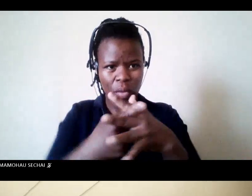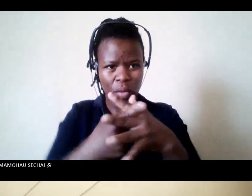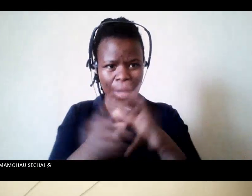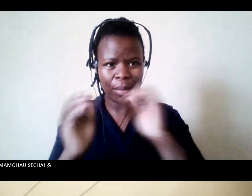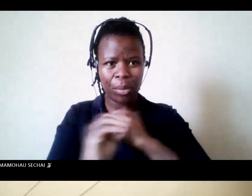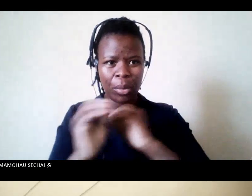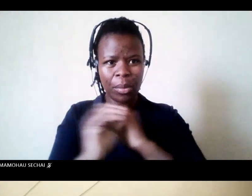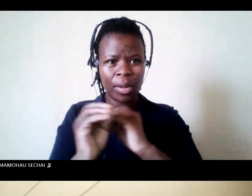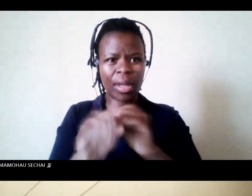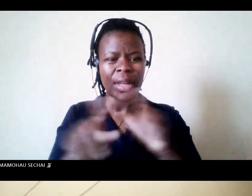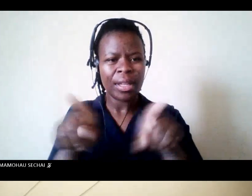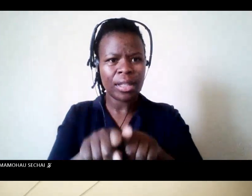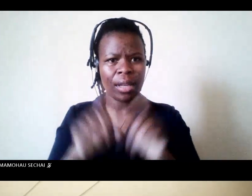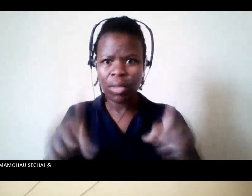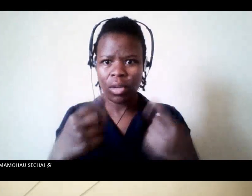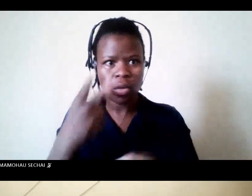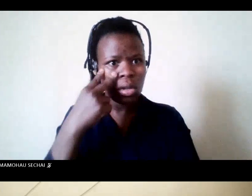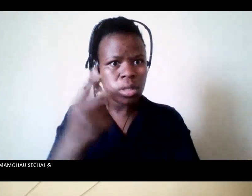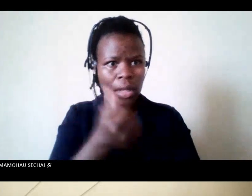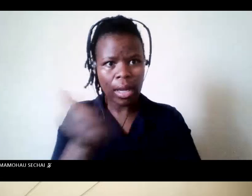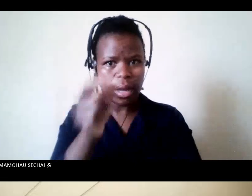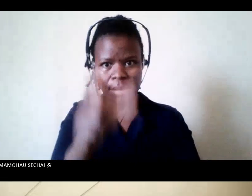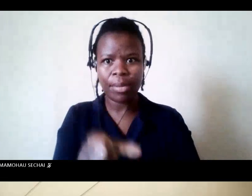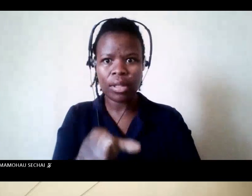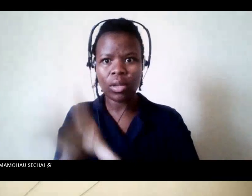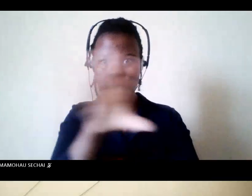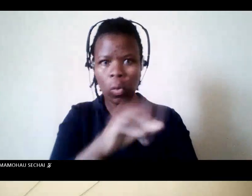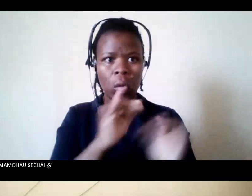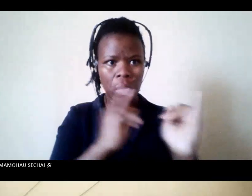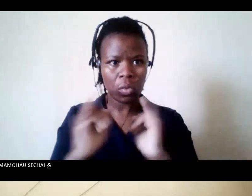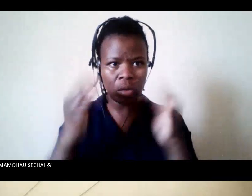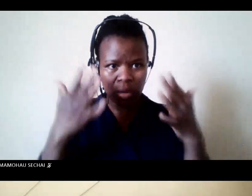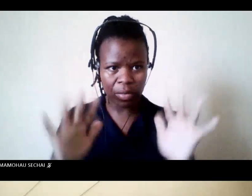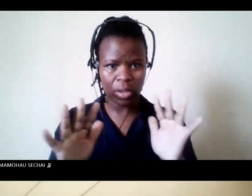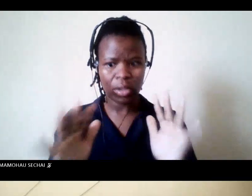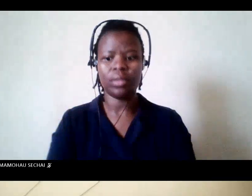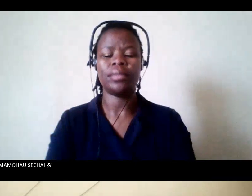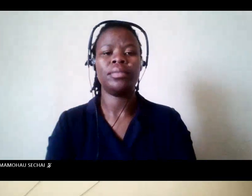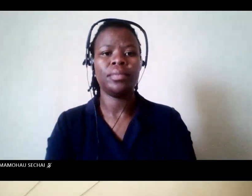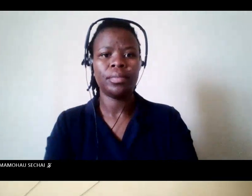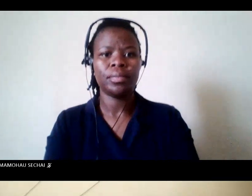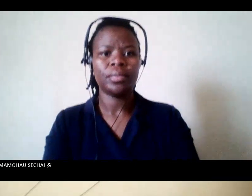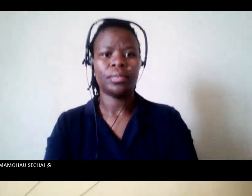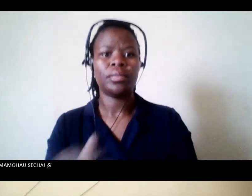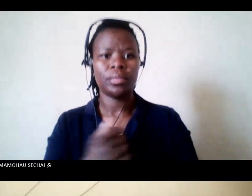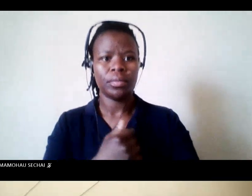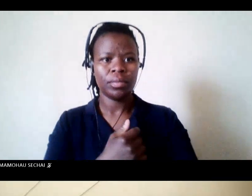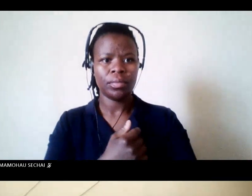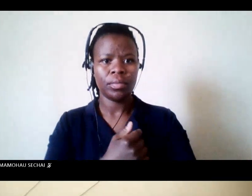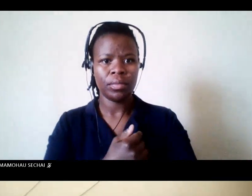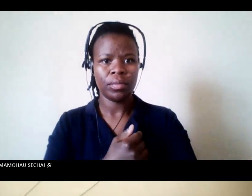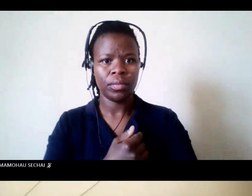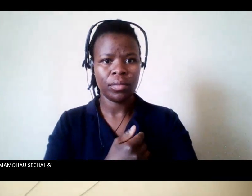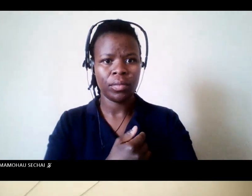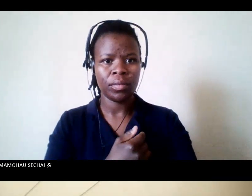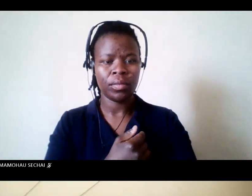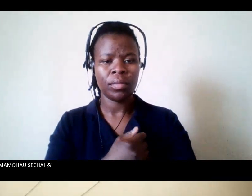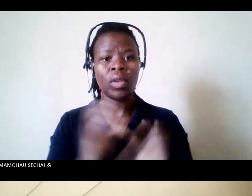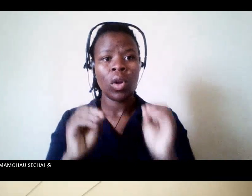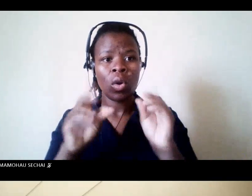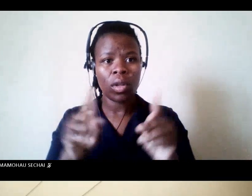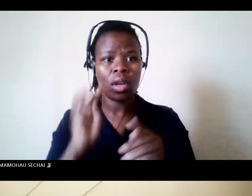see anyone hasn't gone. Oh, I see. Isn't introduced. Okay. Okay, I'll just put in the chat for him to